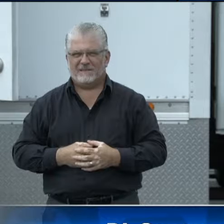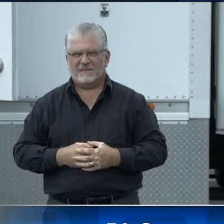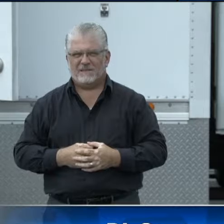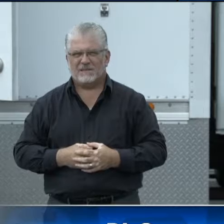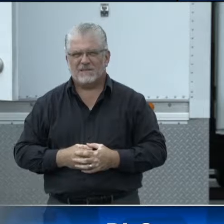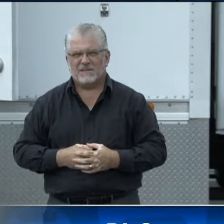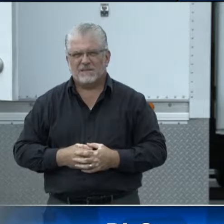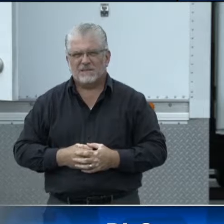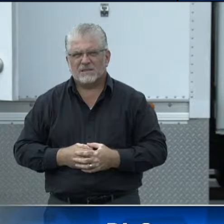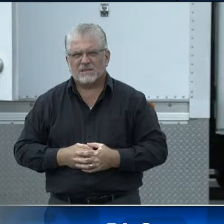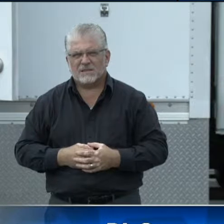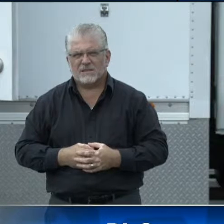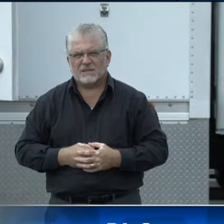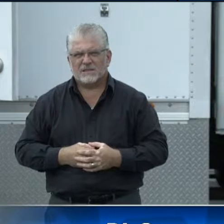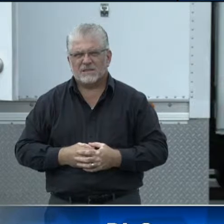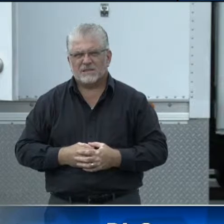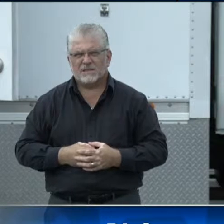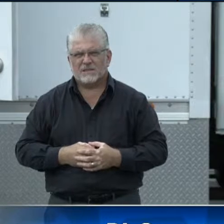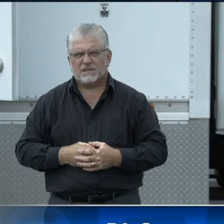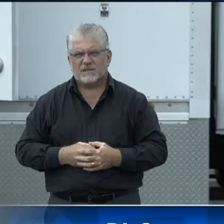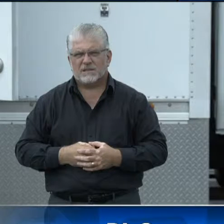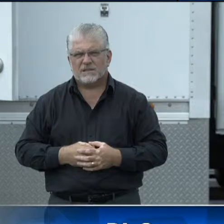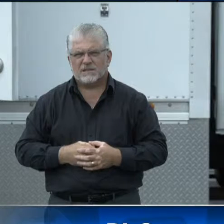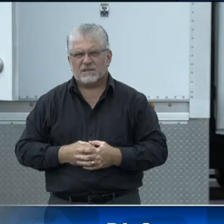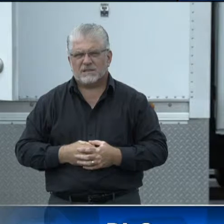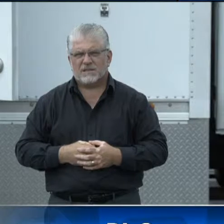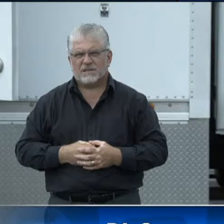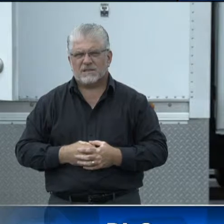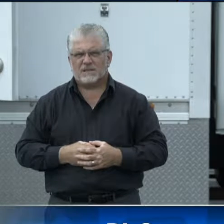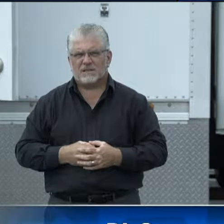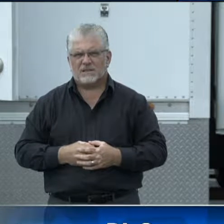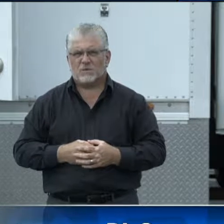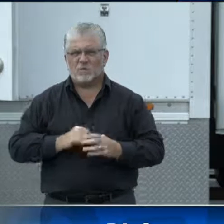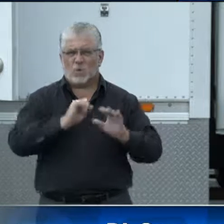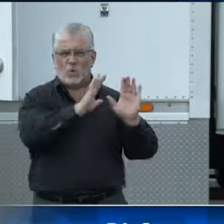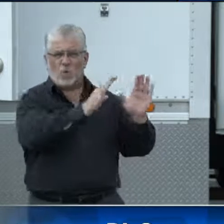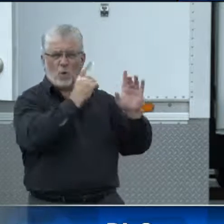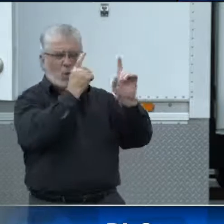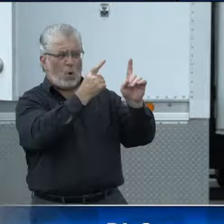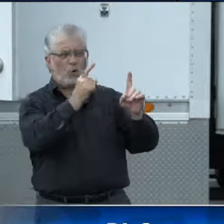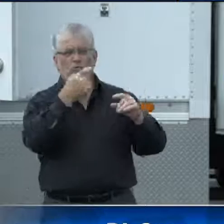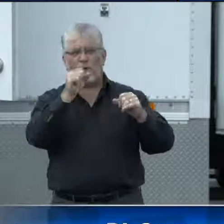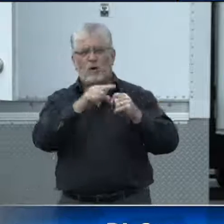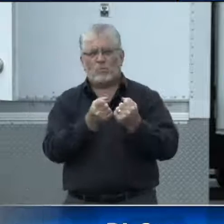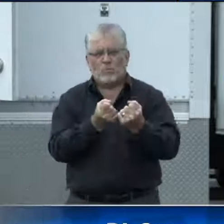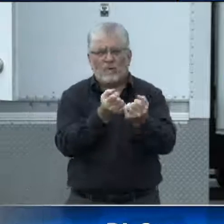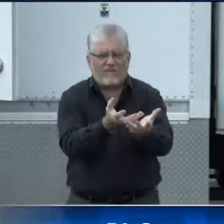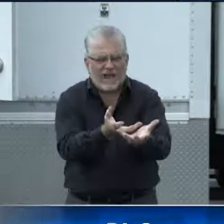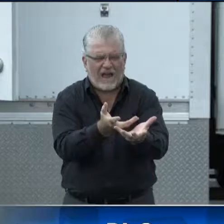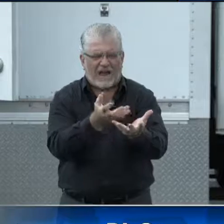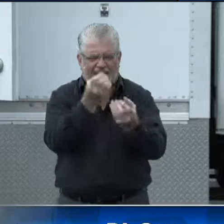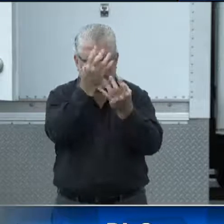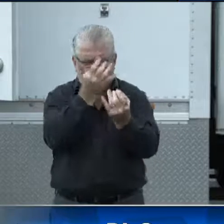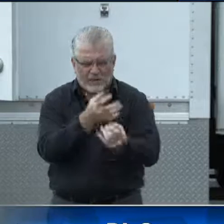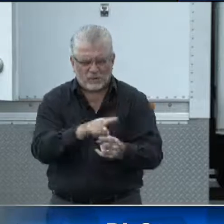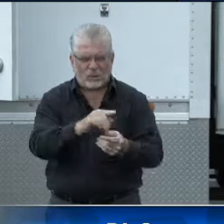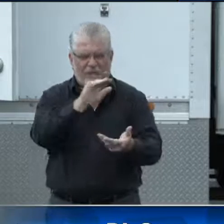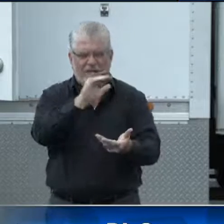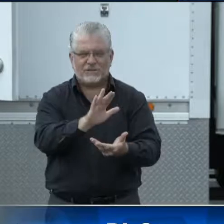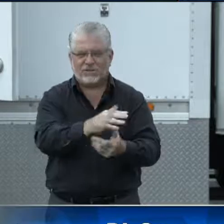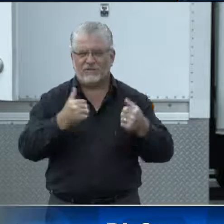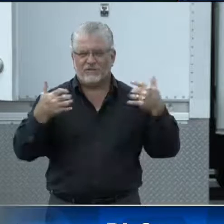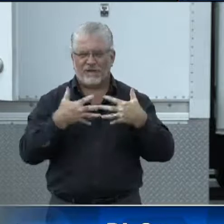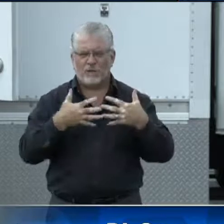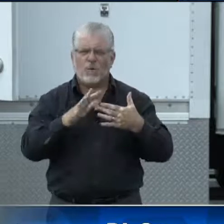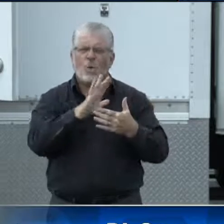trying to address with Kate? And then I'll have a follow-up as well. Yeah, I think the greatest fear that we're looking to address with Kate is truly